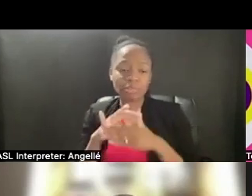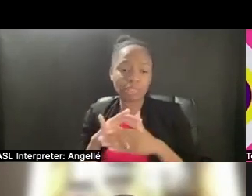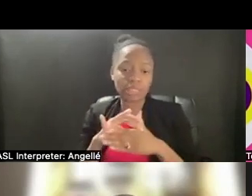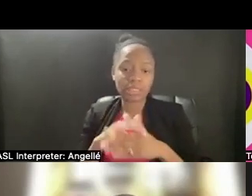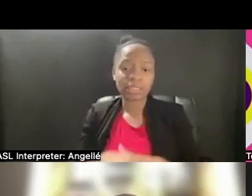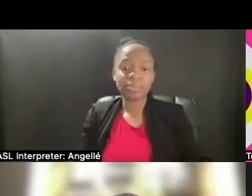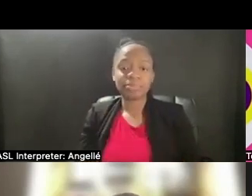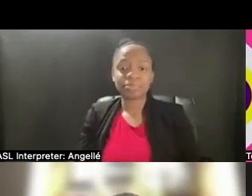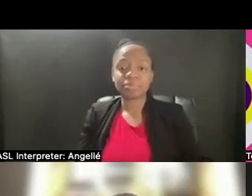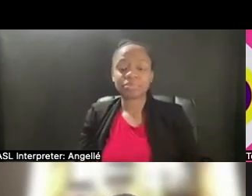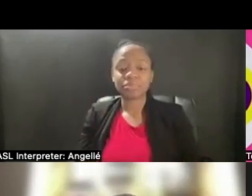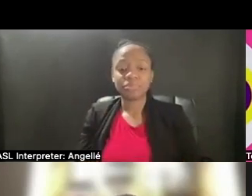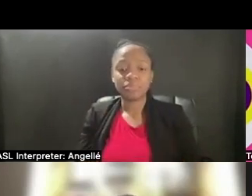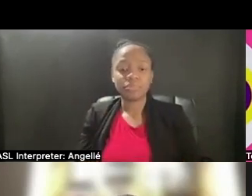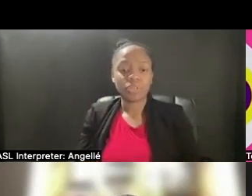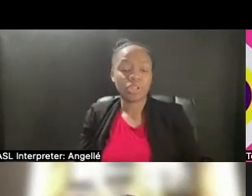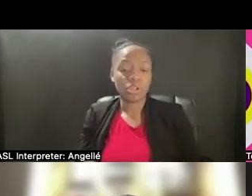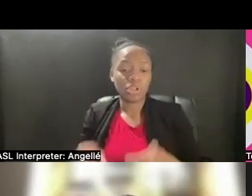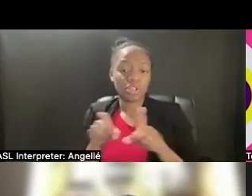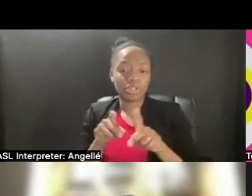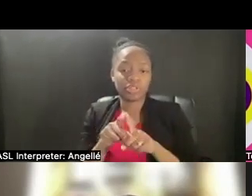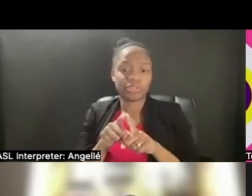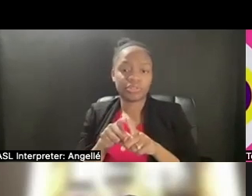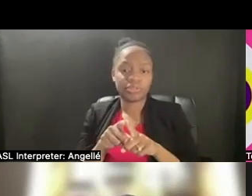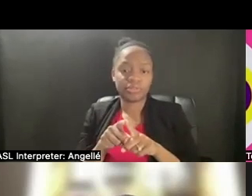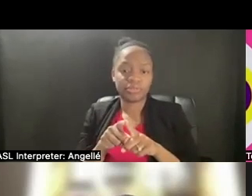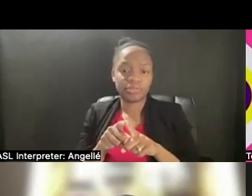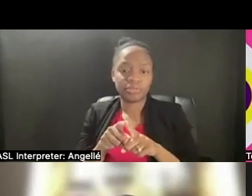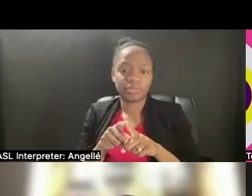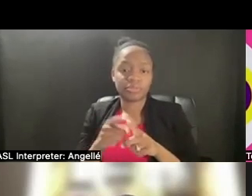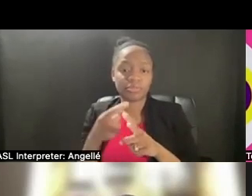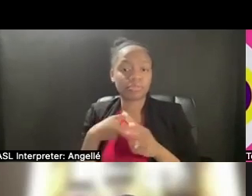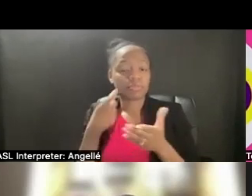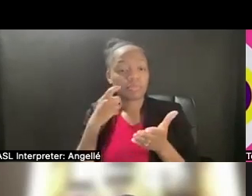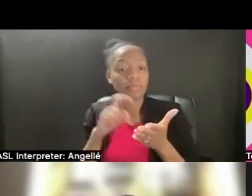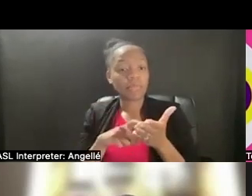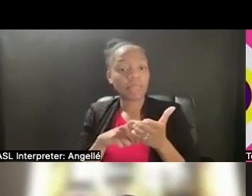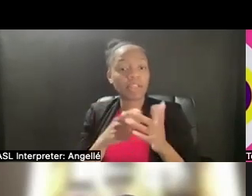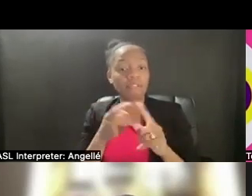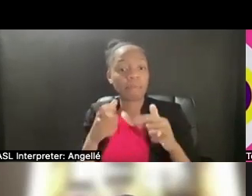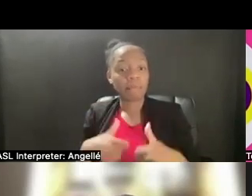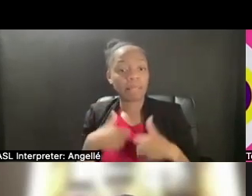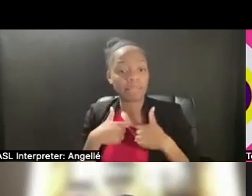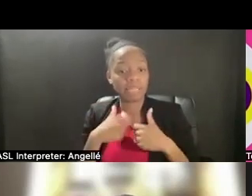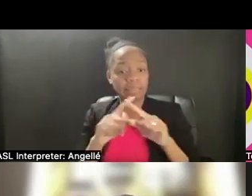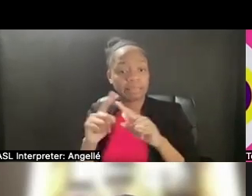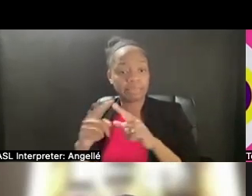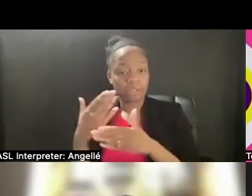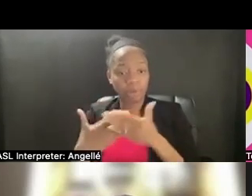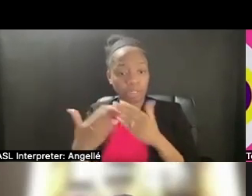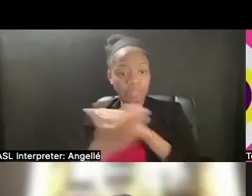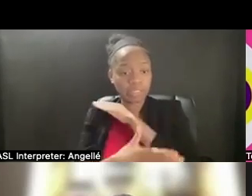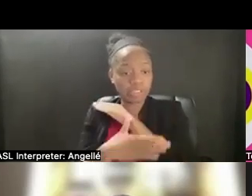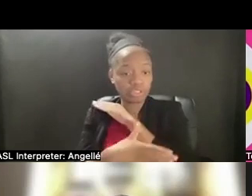so, and in addition to that, what I have noticed is from living in different parts of the country and working